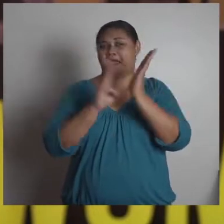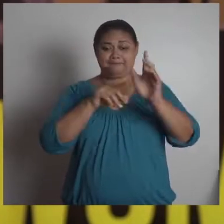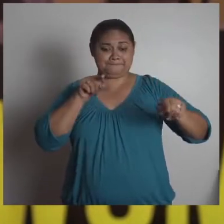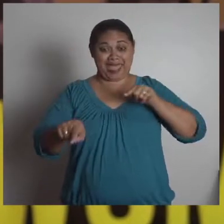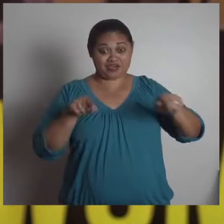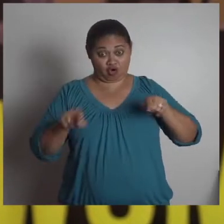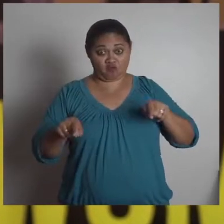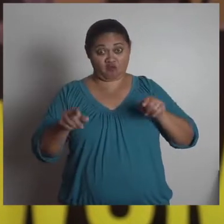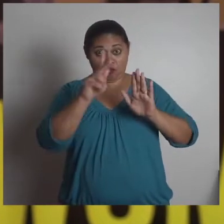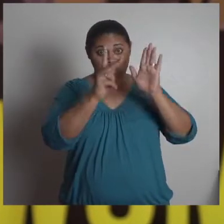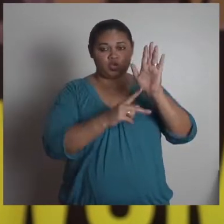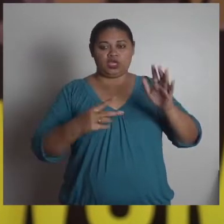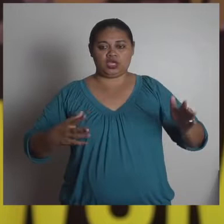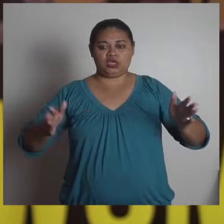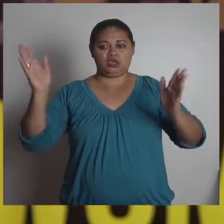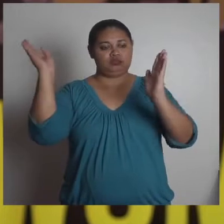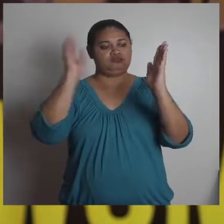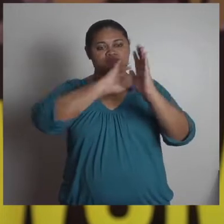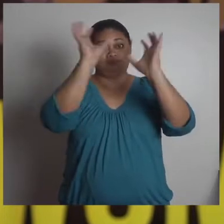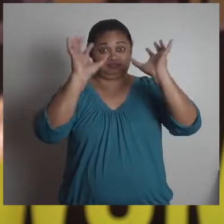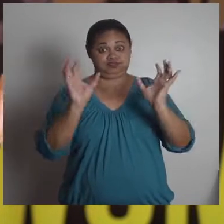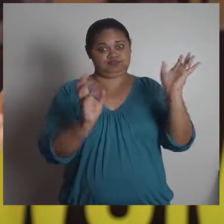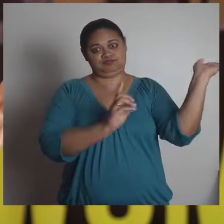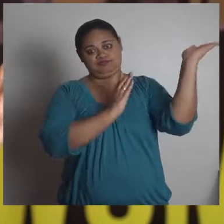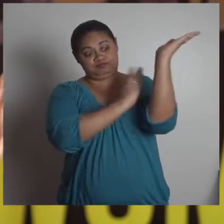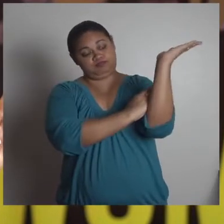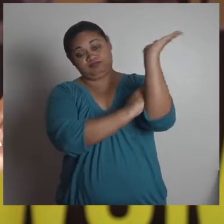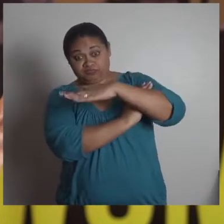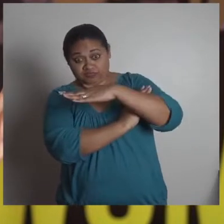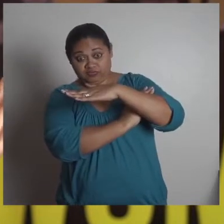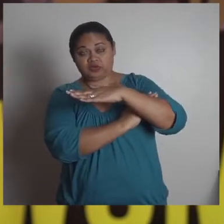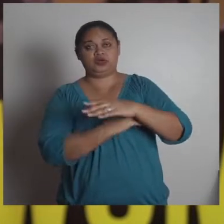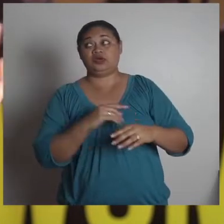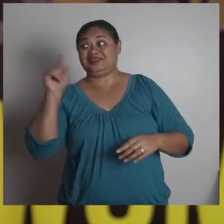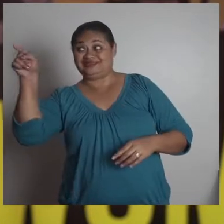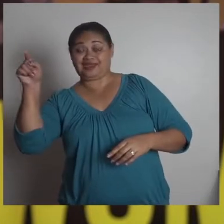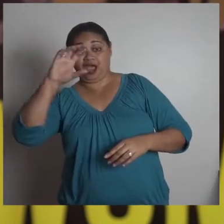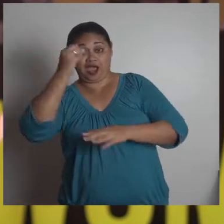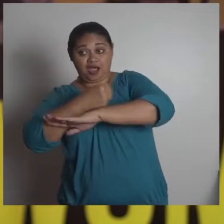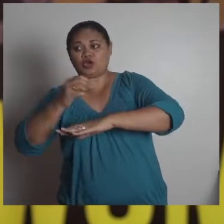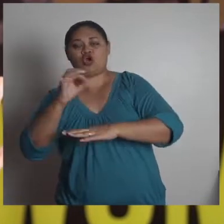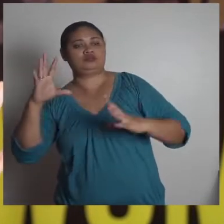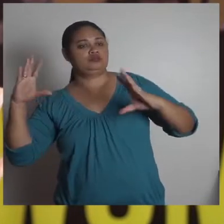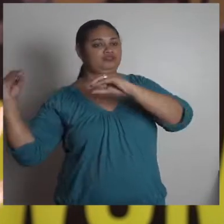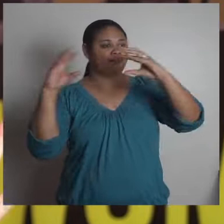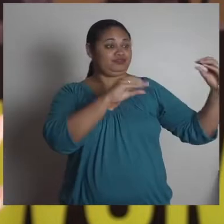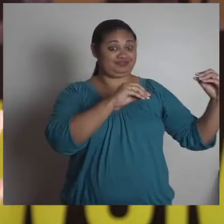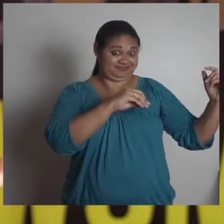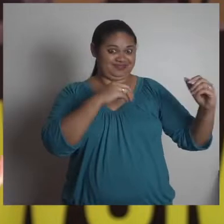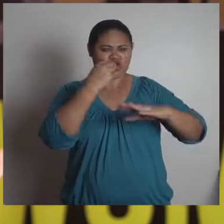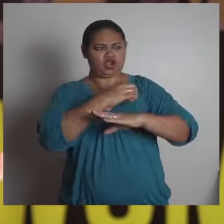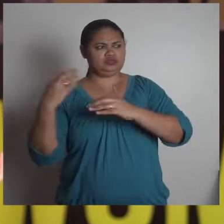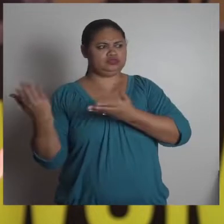this great mangrove policy, and then we are cutting down mangroves. And this government part is not talking